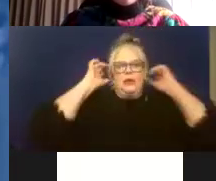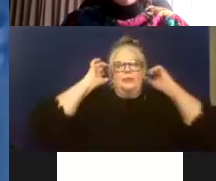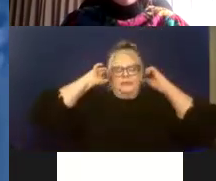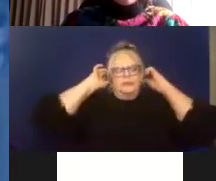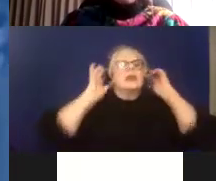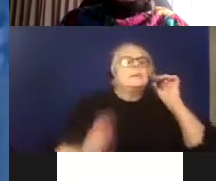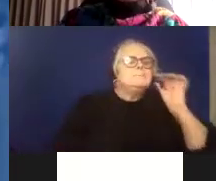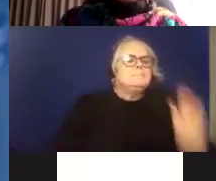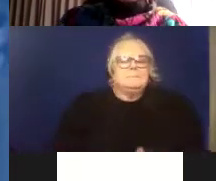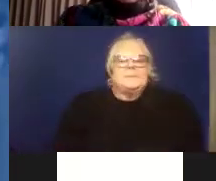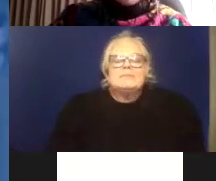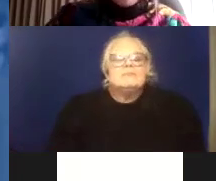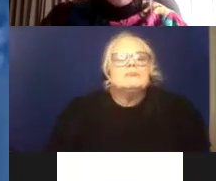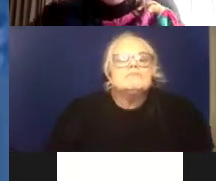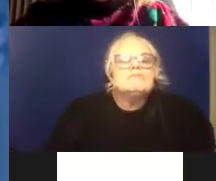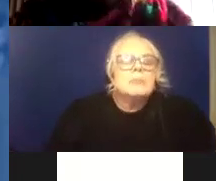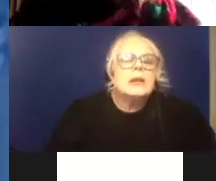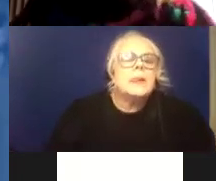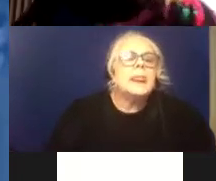Thank you. Thanks.